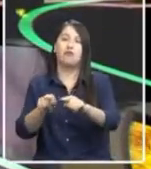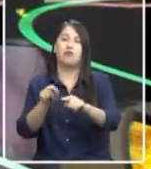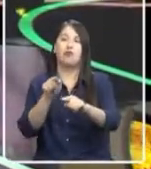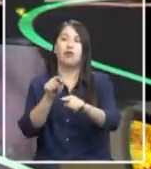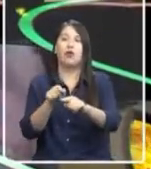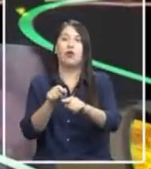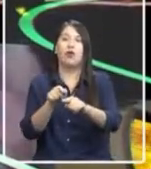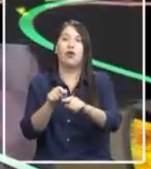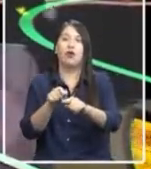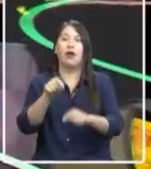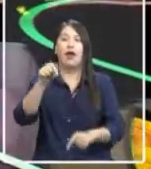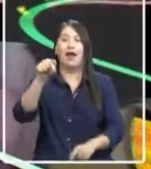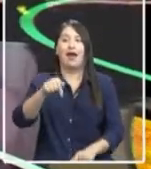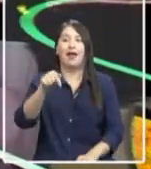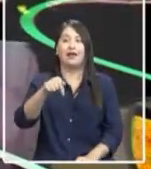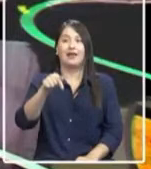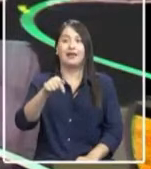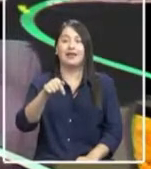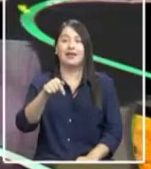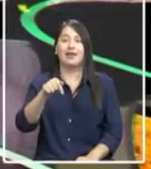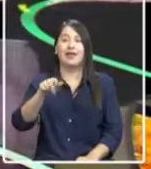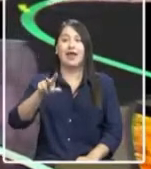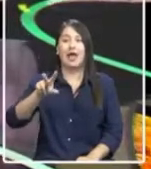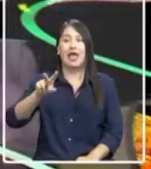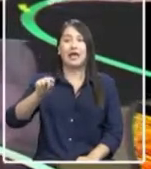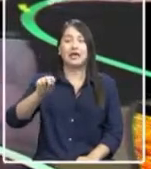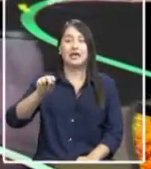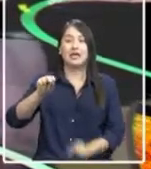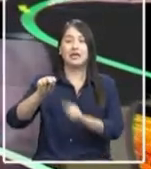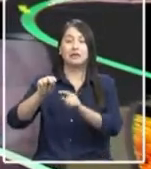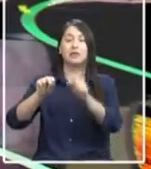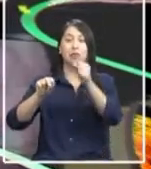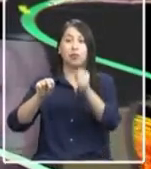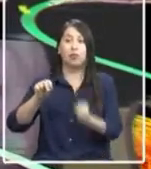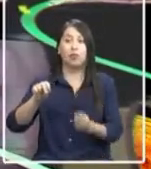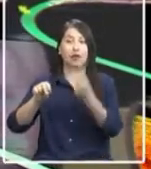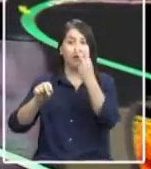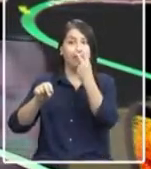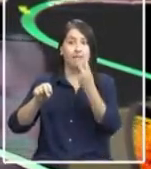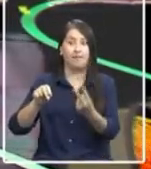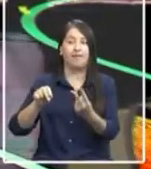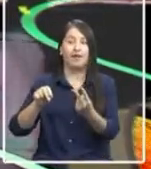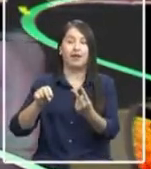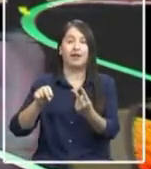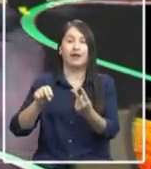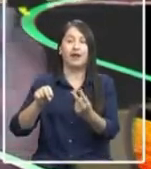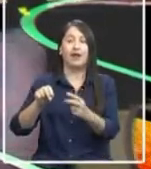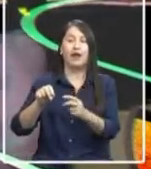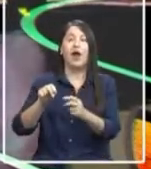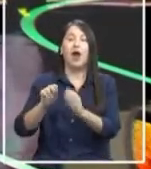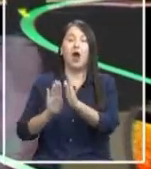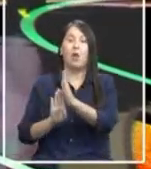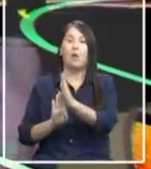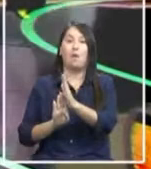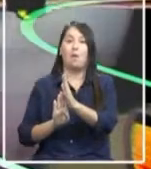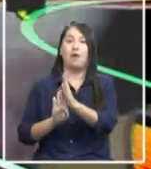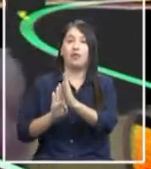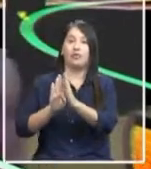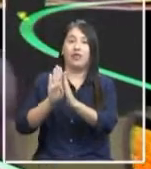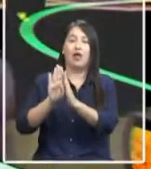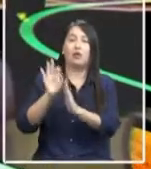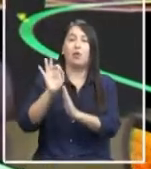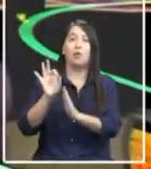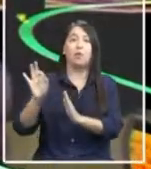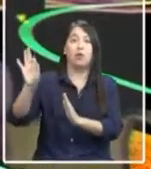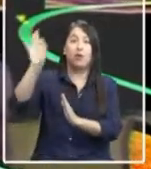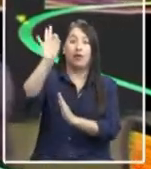in red, the mean temperature of the catch also increases the same way. But in the tropics, and